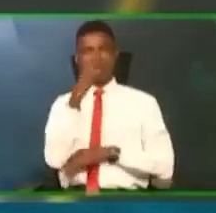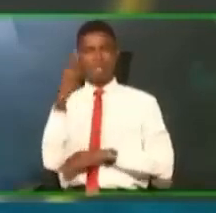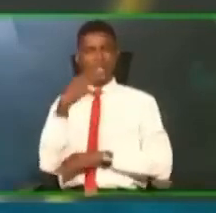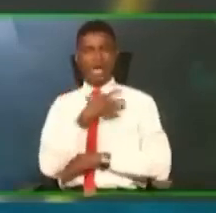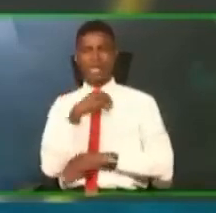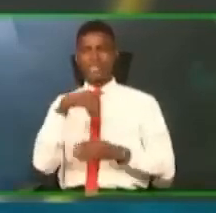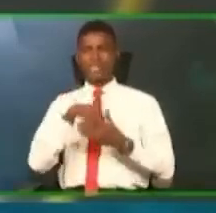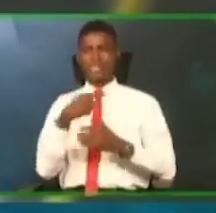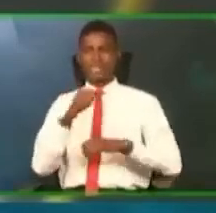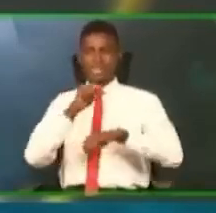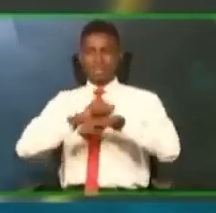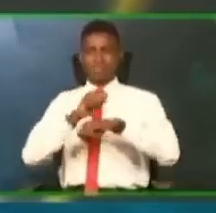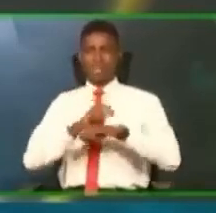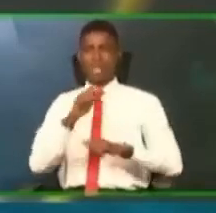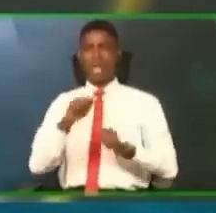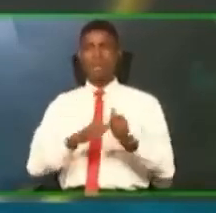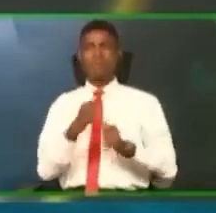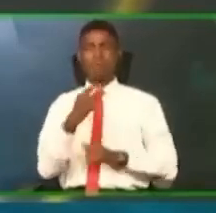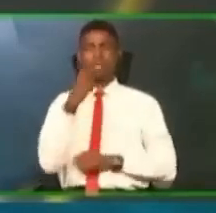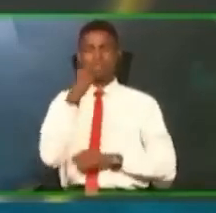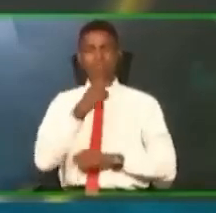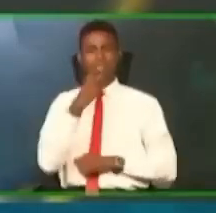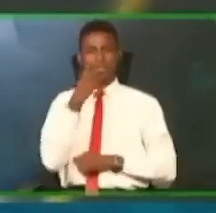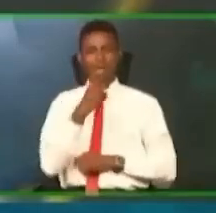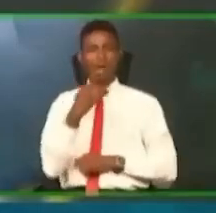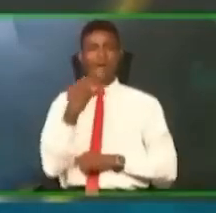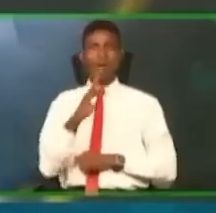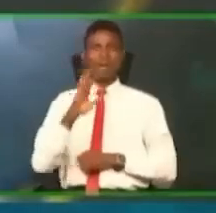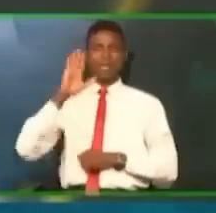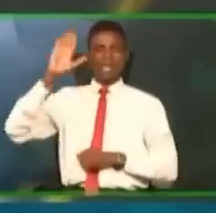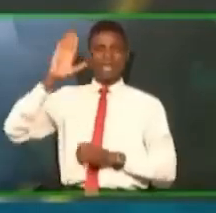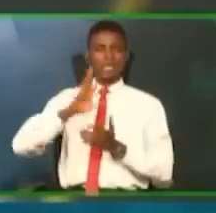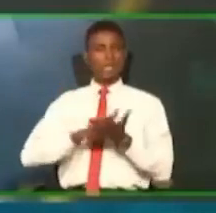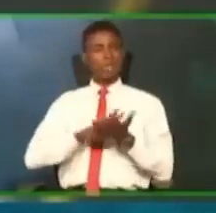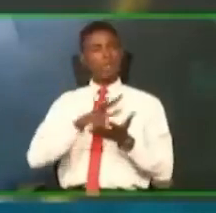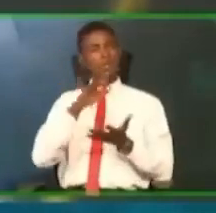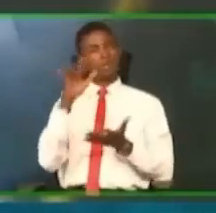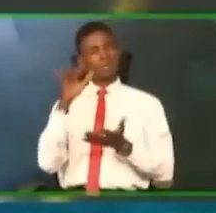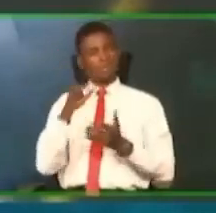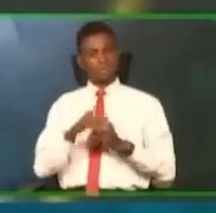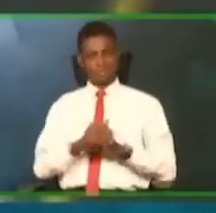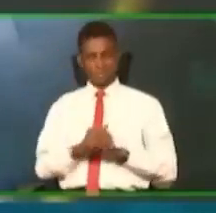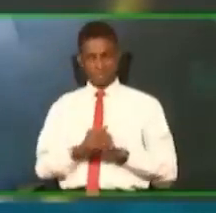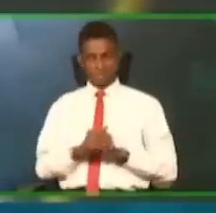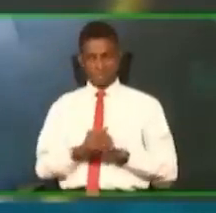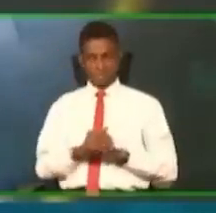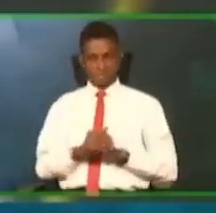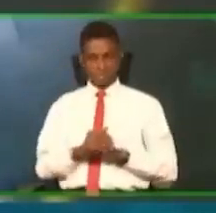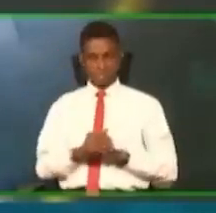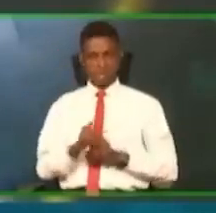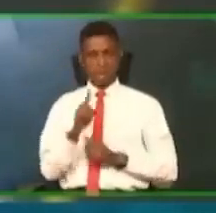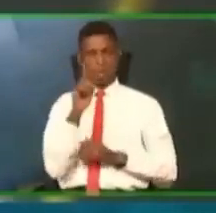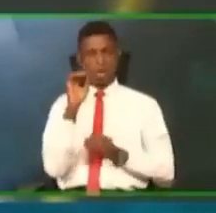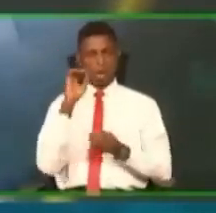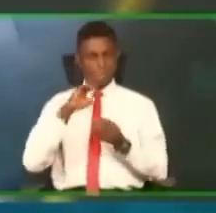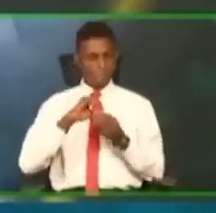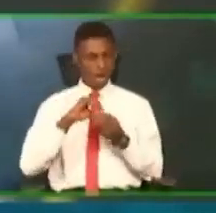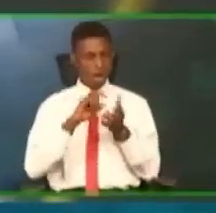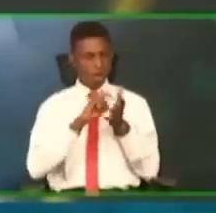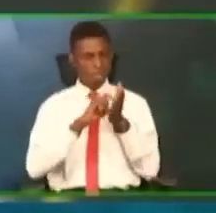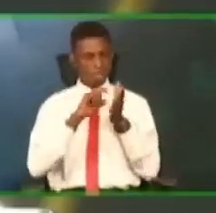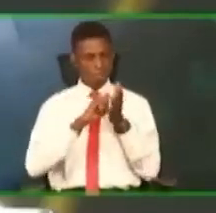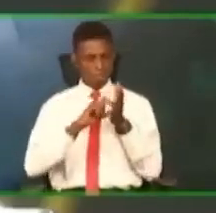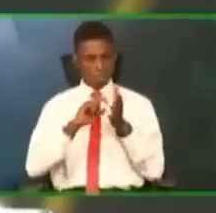temple doth everyone speak of his glory. One more scripture.